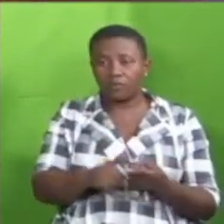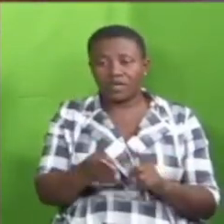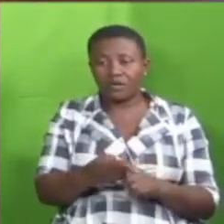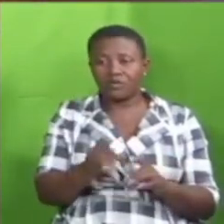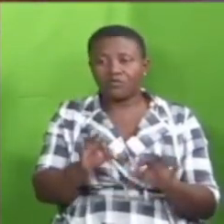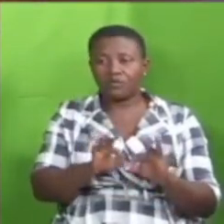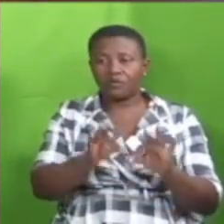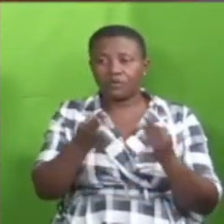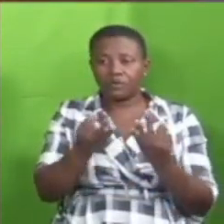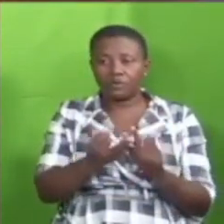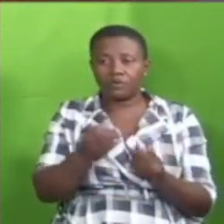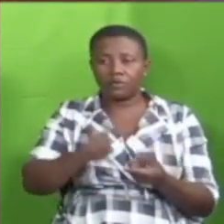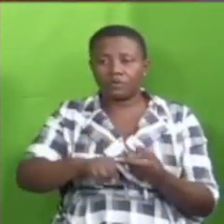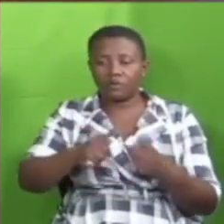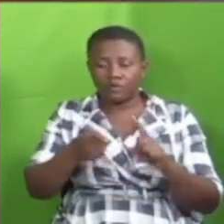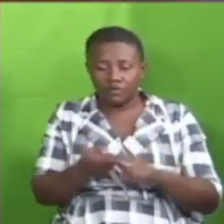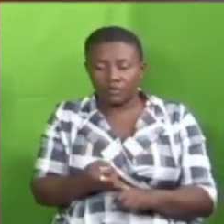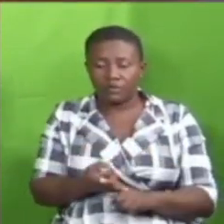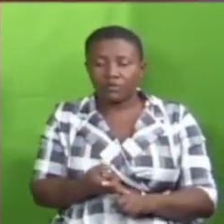friend, and a partner.